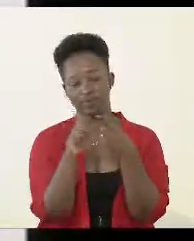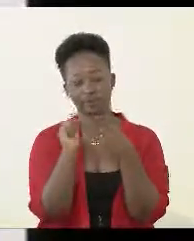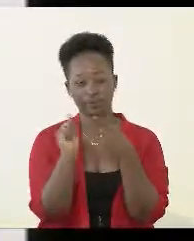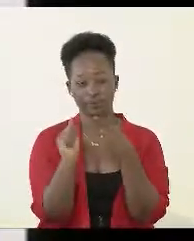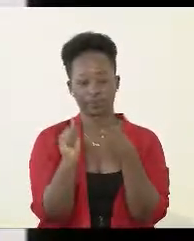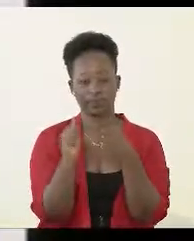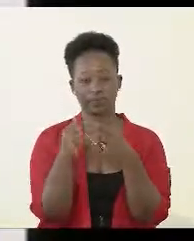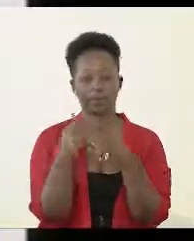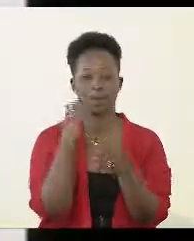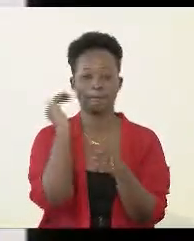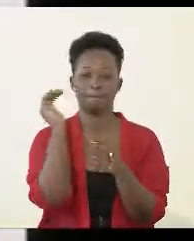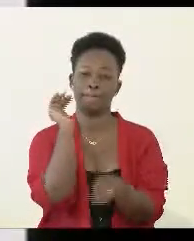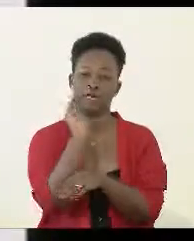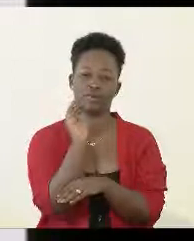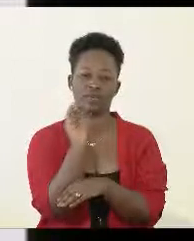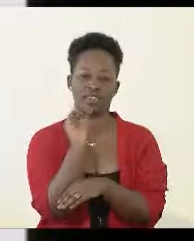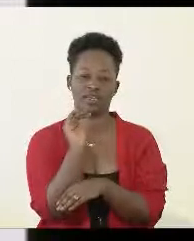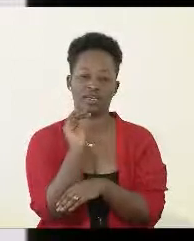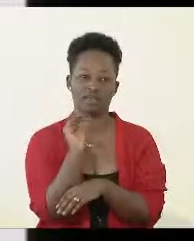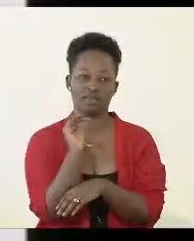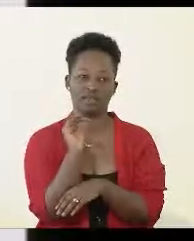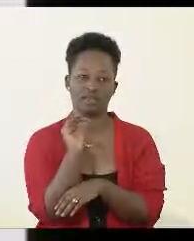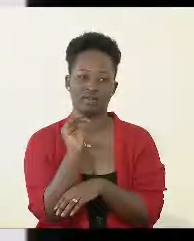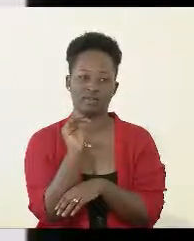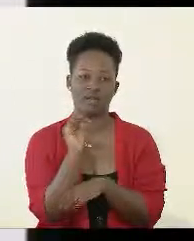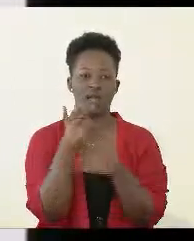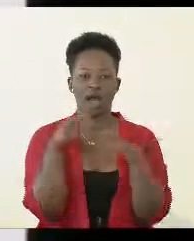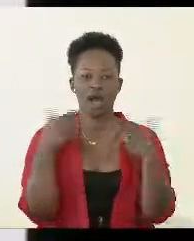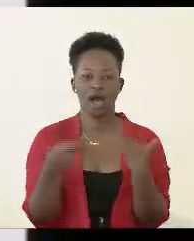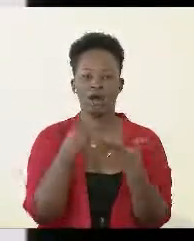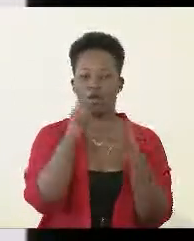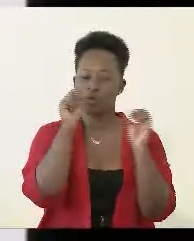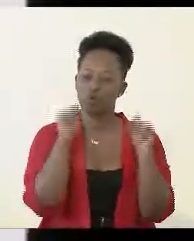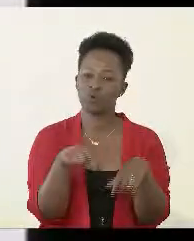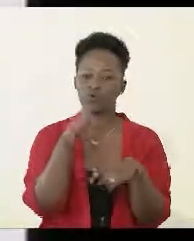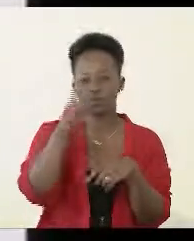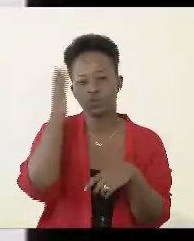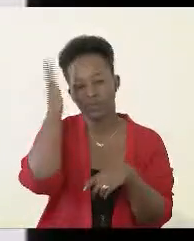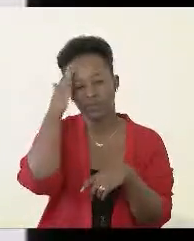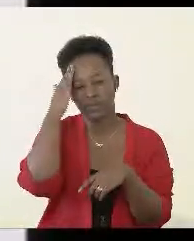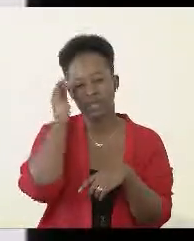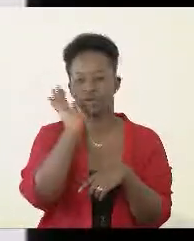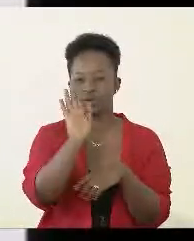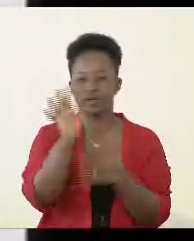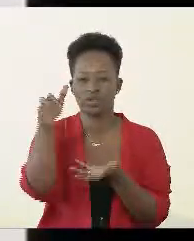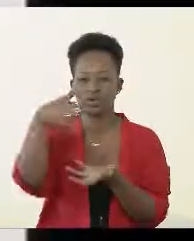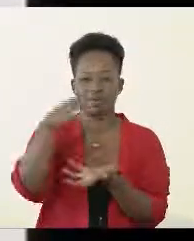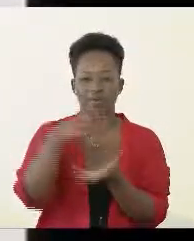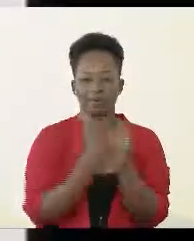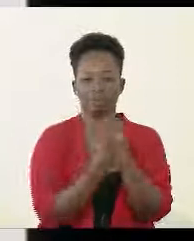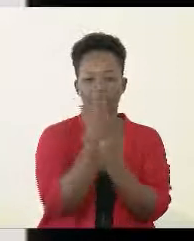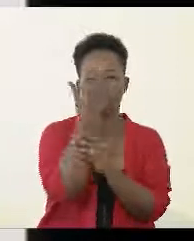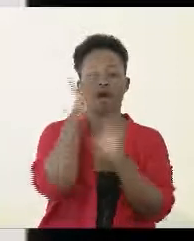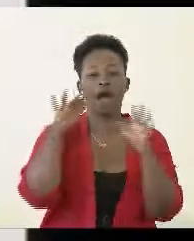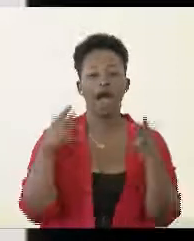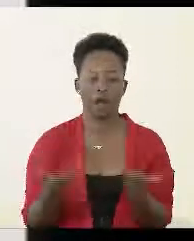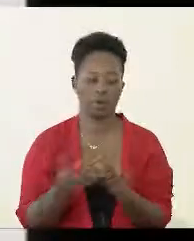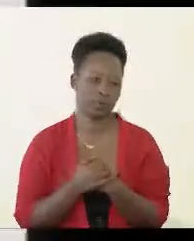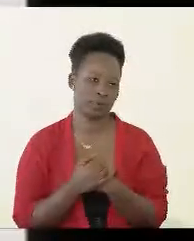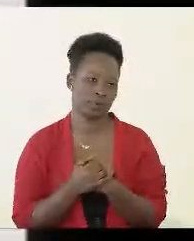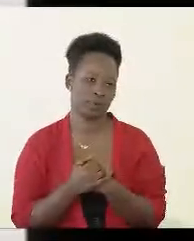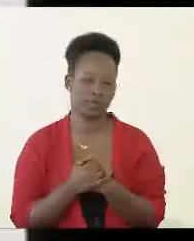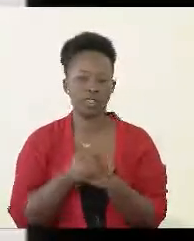us to, the question number A, how would you know that your supermarket is growing? So how